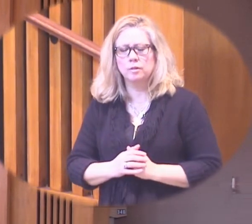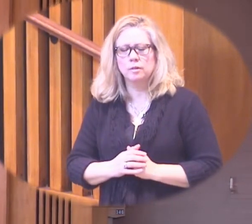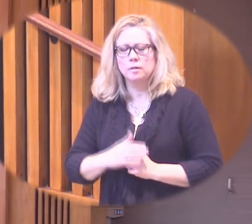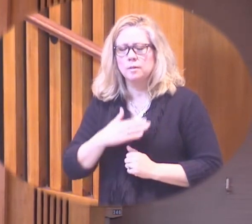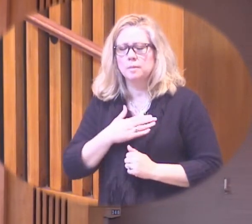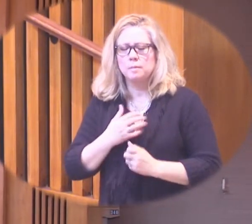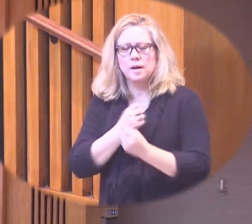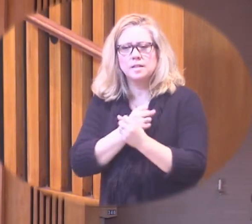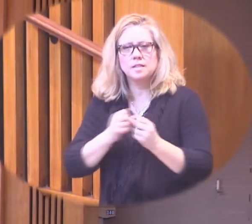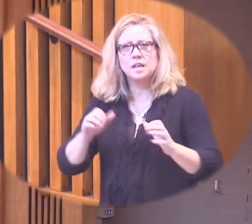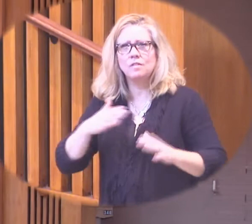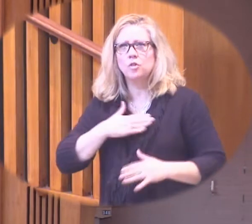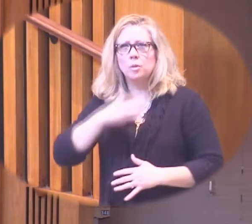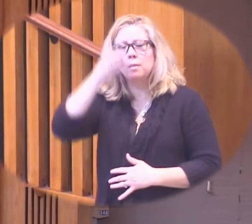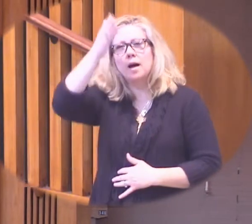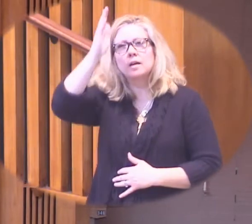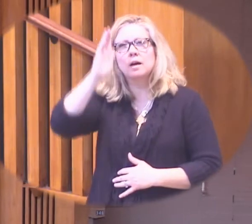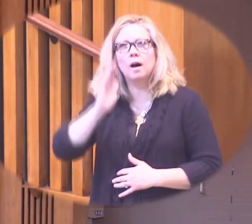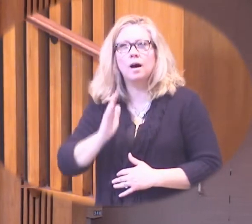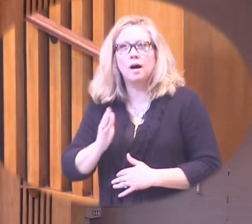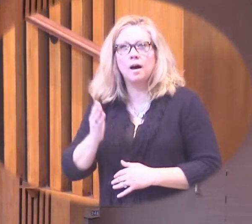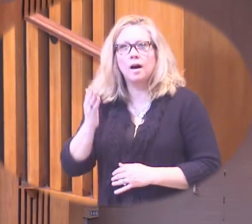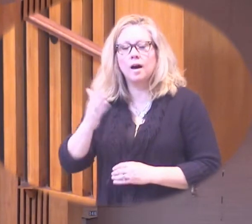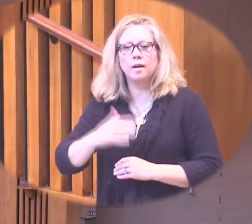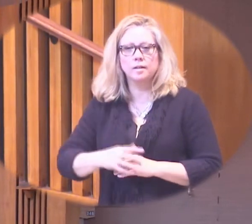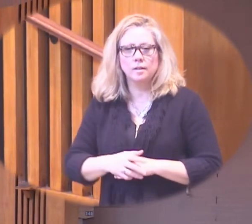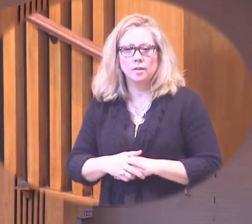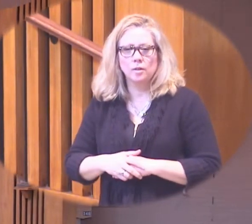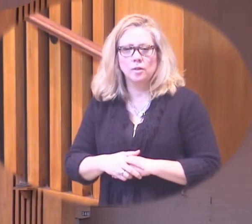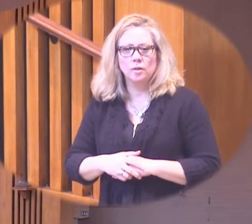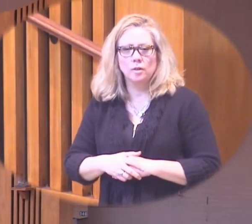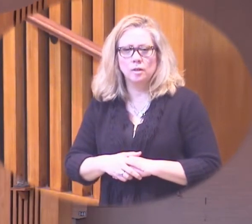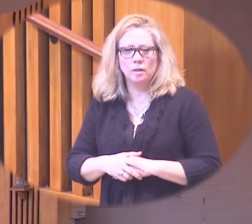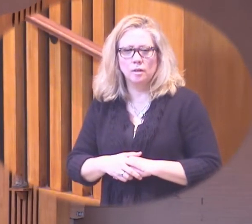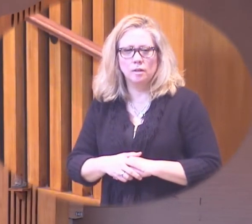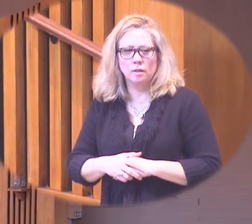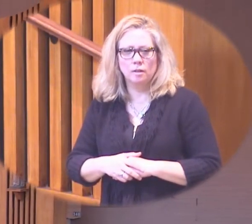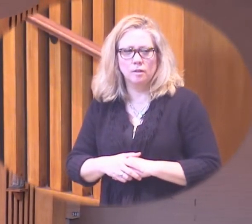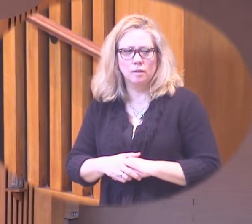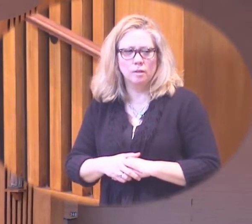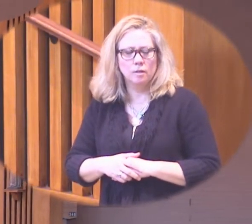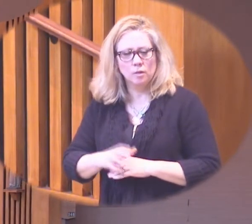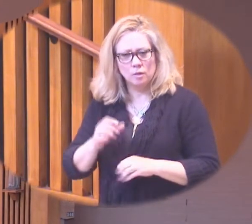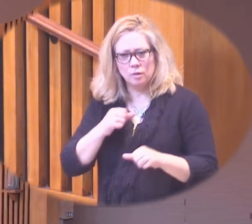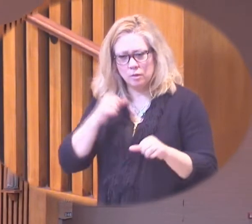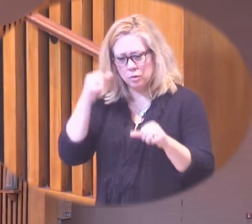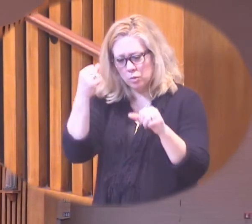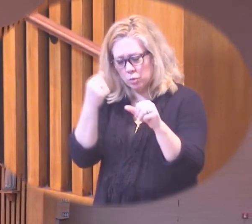Redeemer, my Savior art thou, if ever